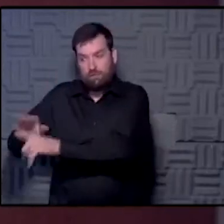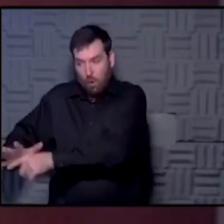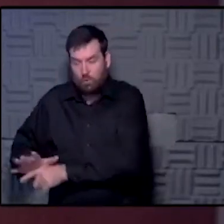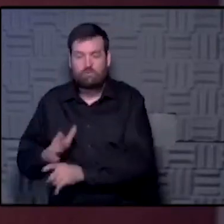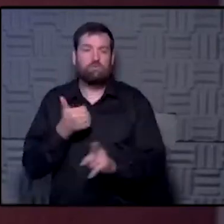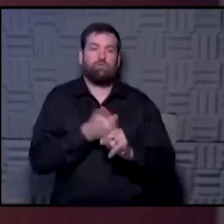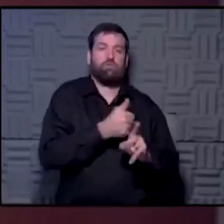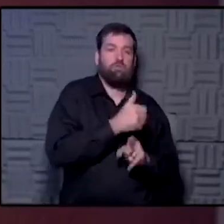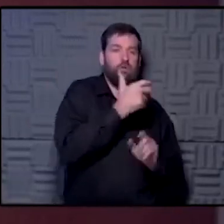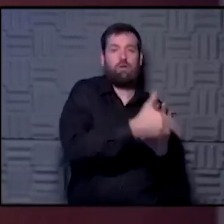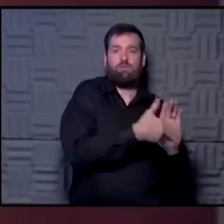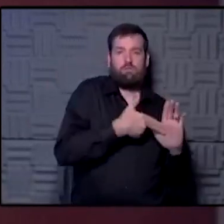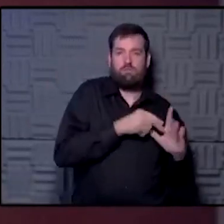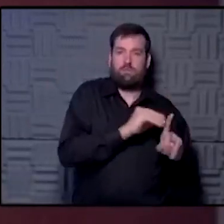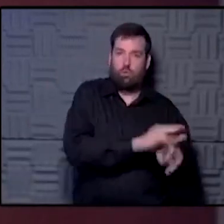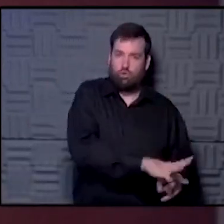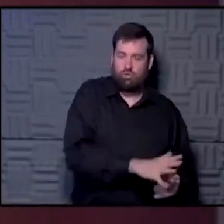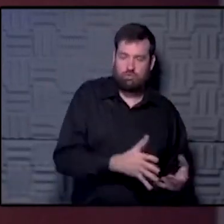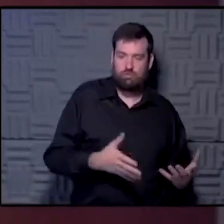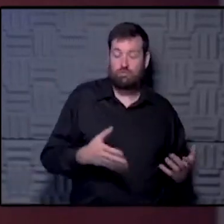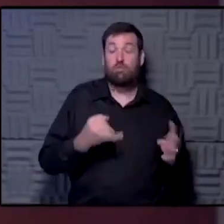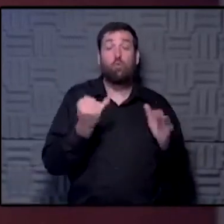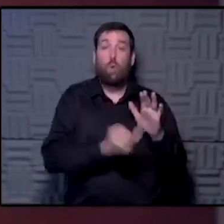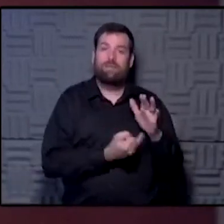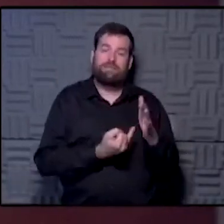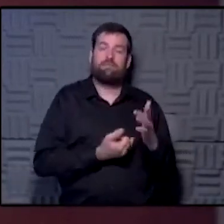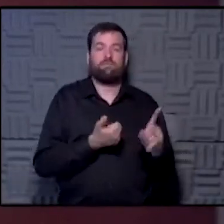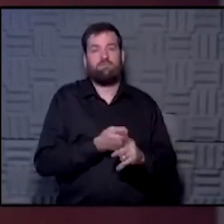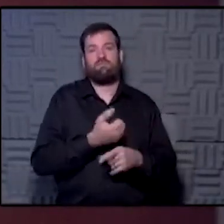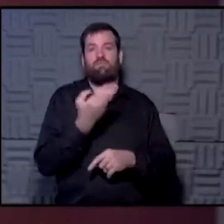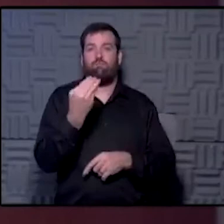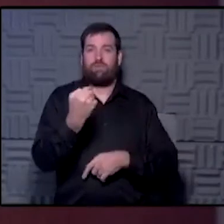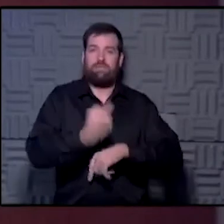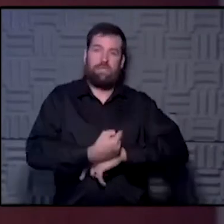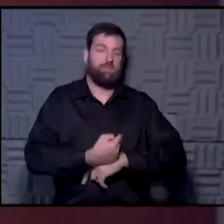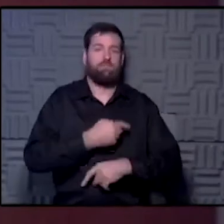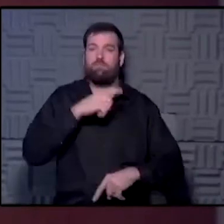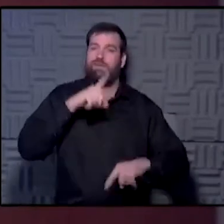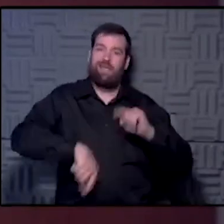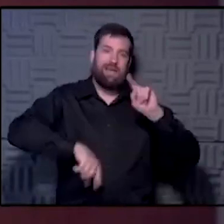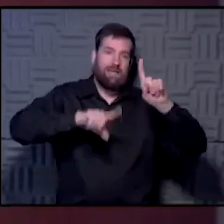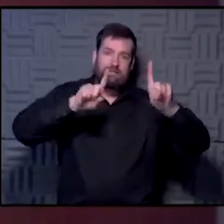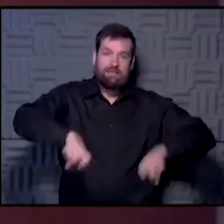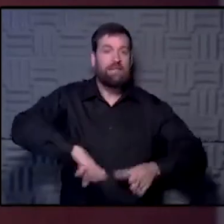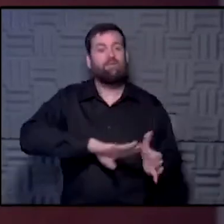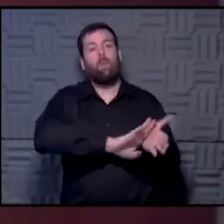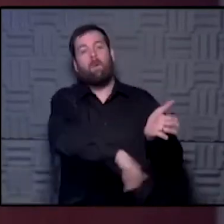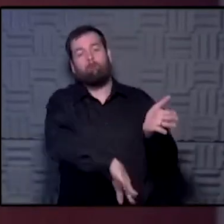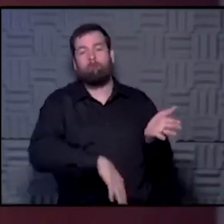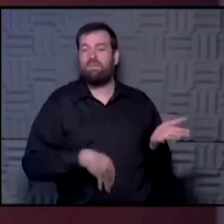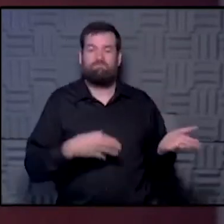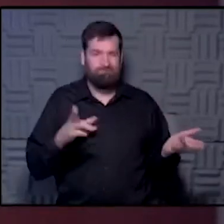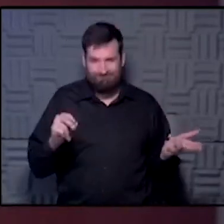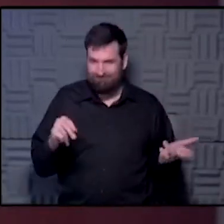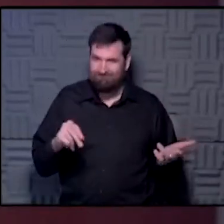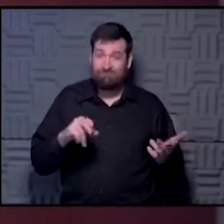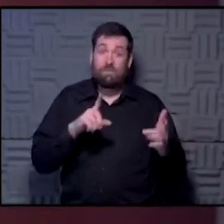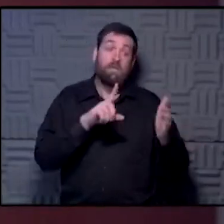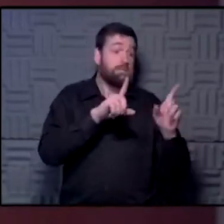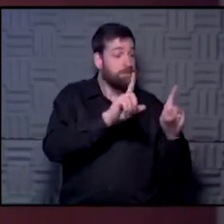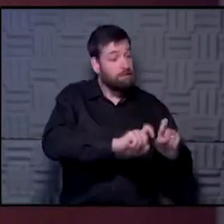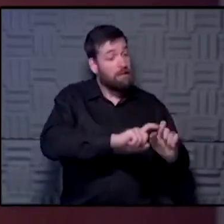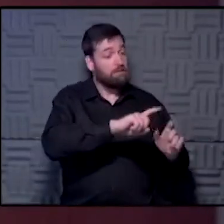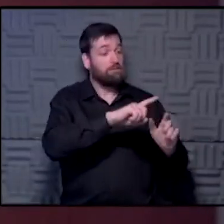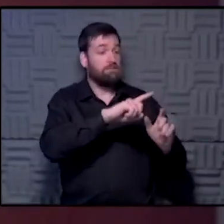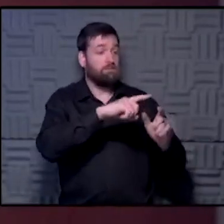exposed. Yeah. And the quarantine period is the 14 days. You can't test out of that. I know we get that question quite often. Well, we tested negative on day